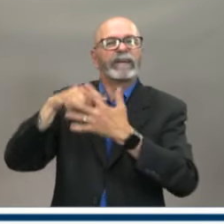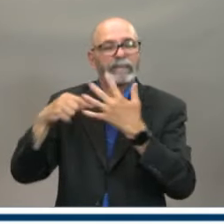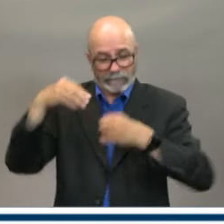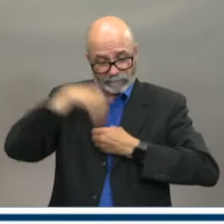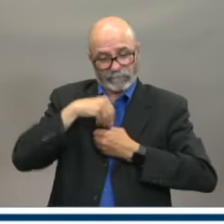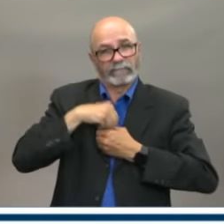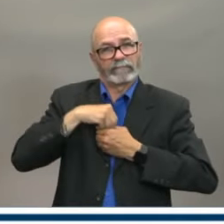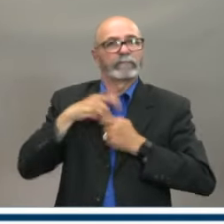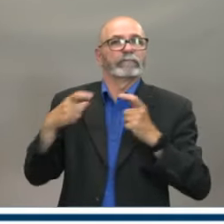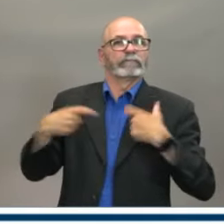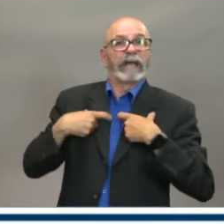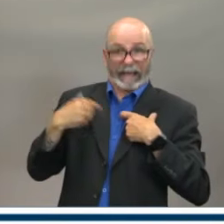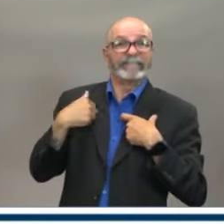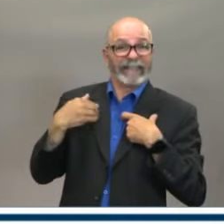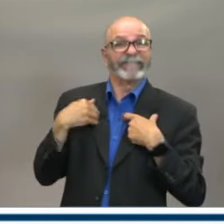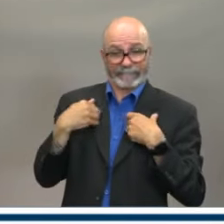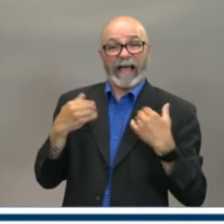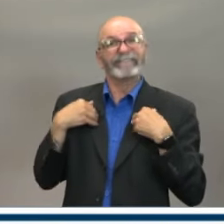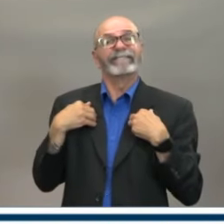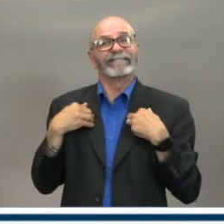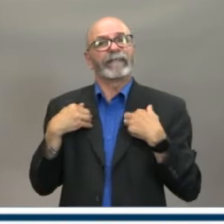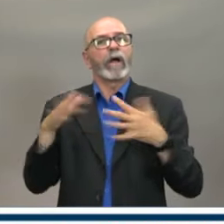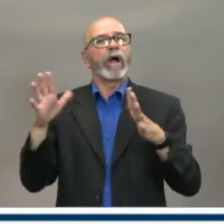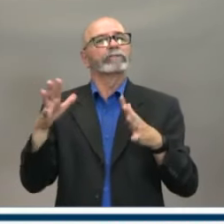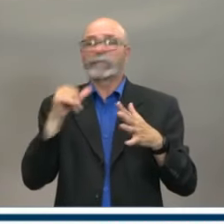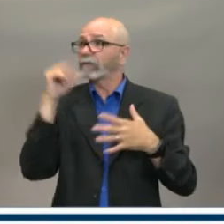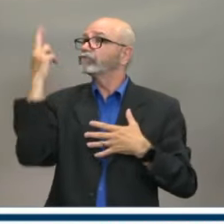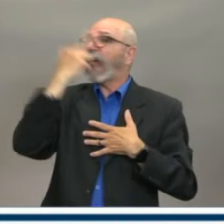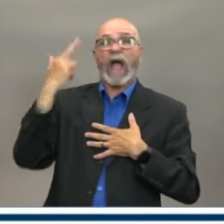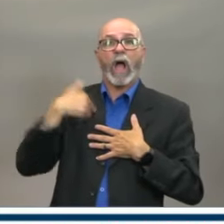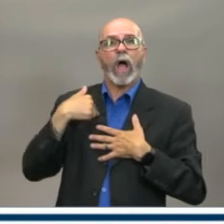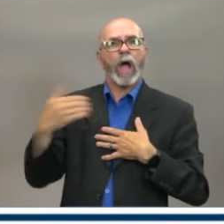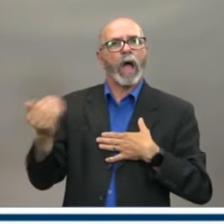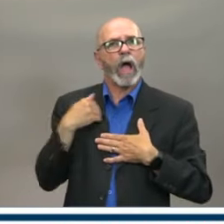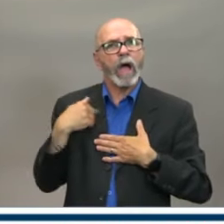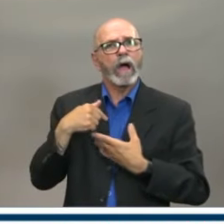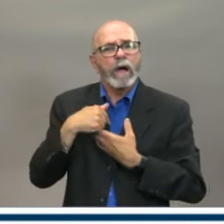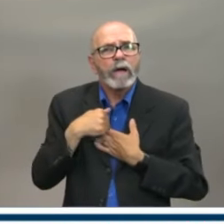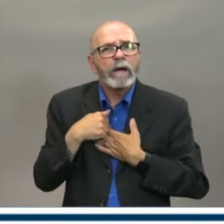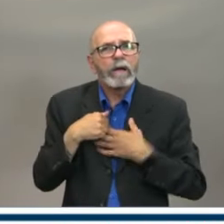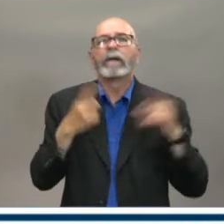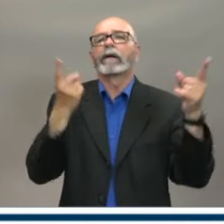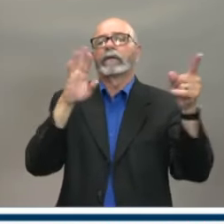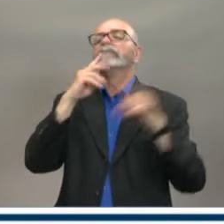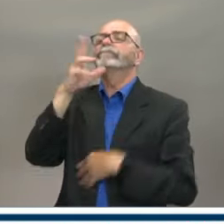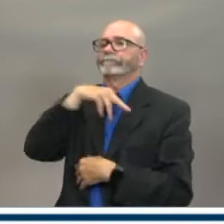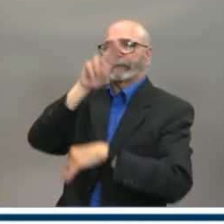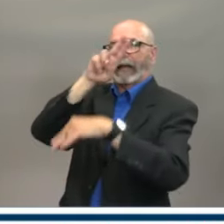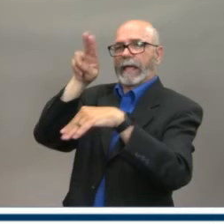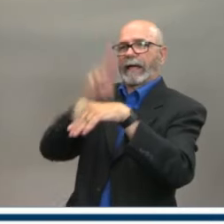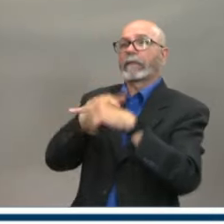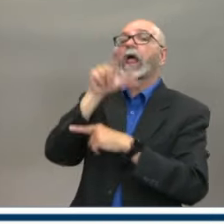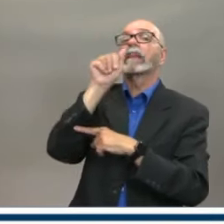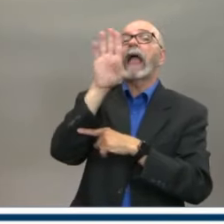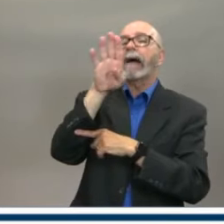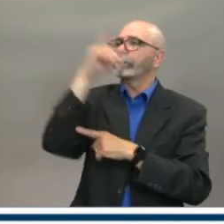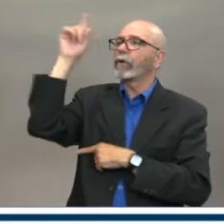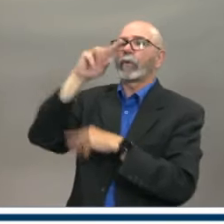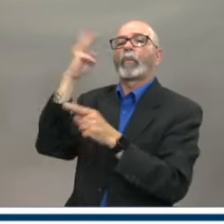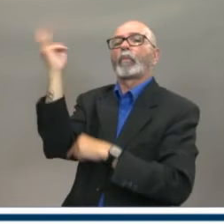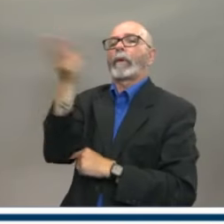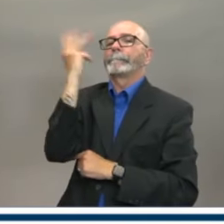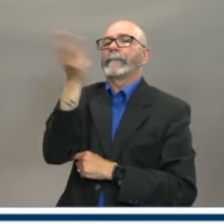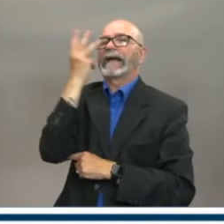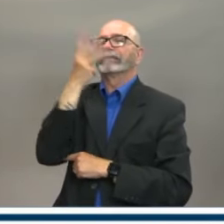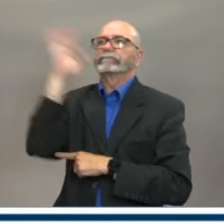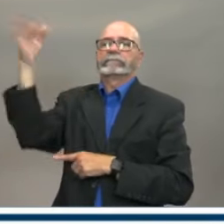there's still work underway at a national level, led by the National Microbiology Lab in Winnipeg. They're the lead on all of